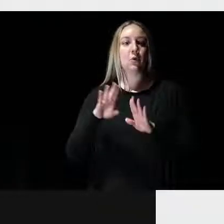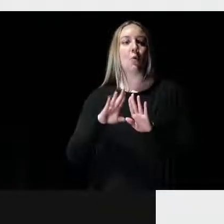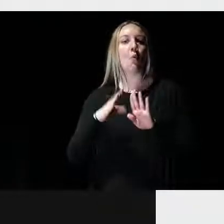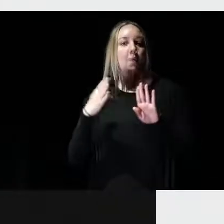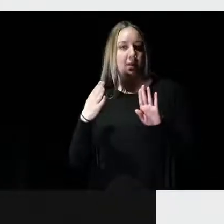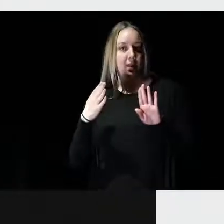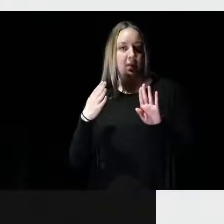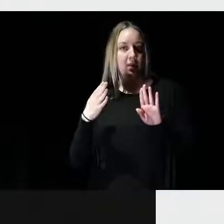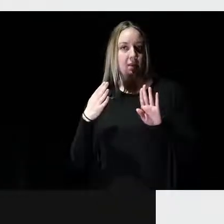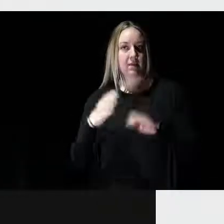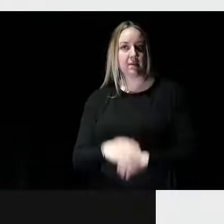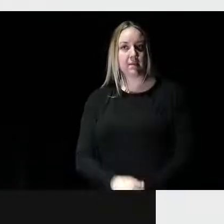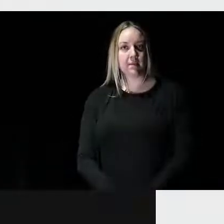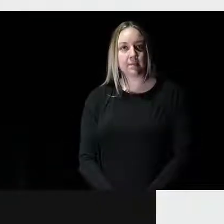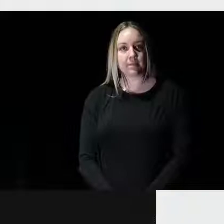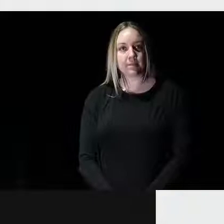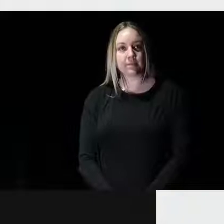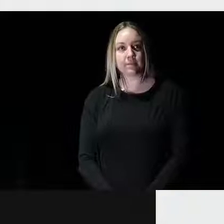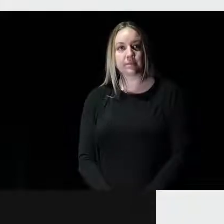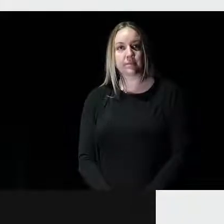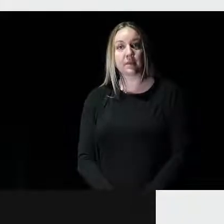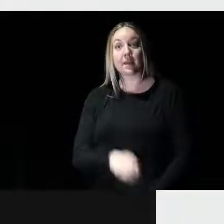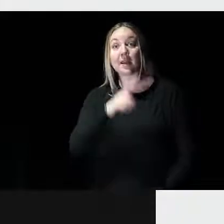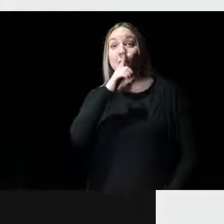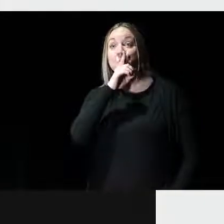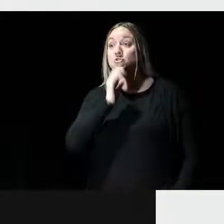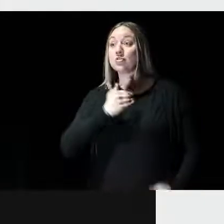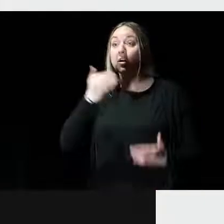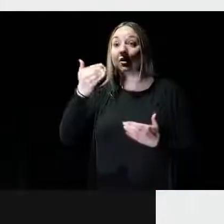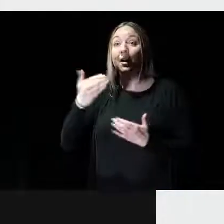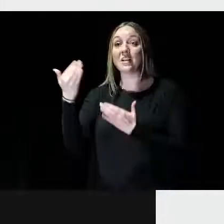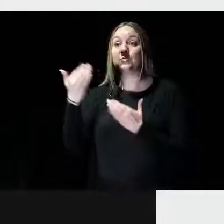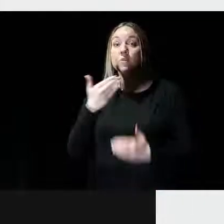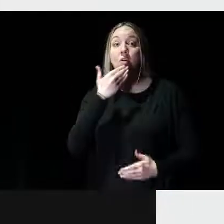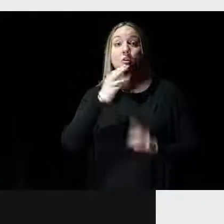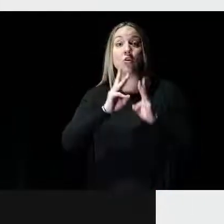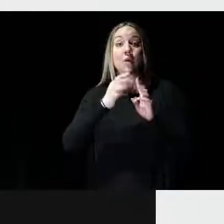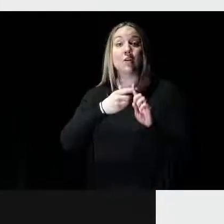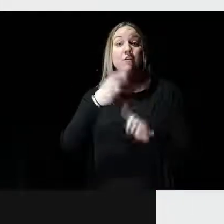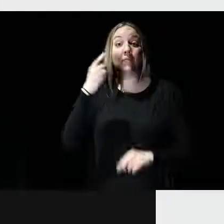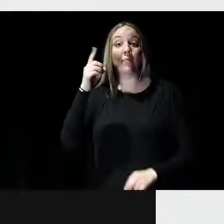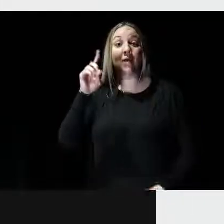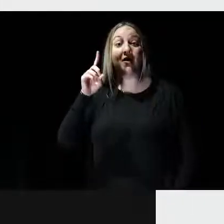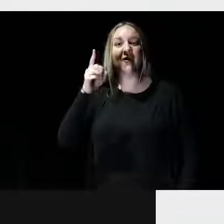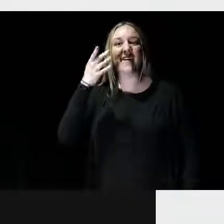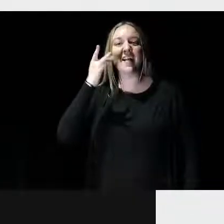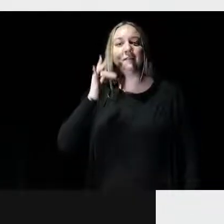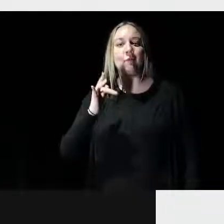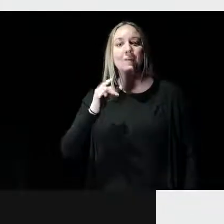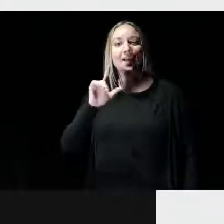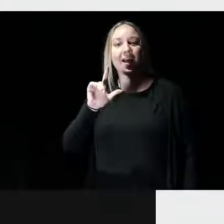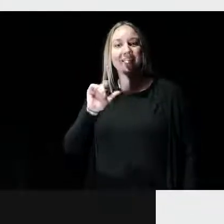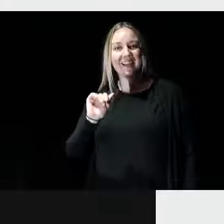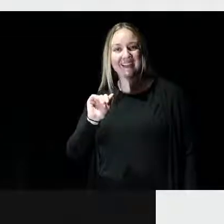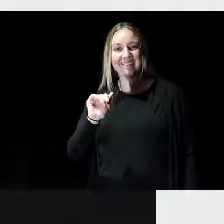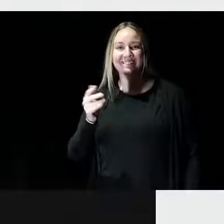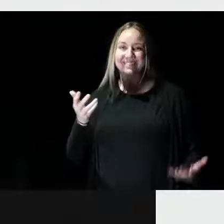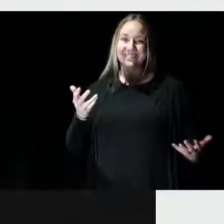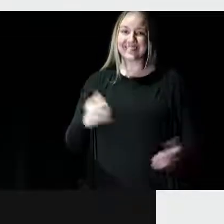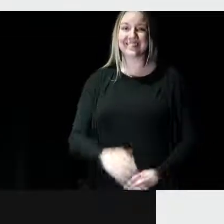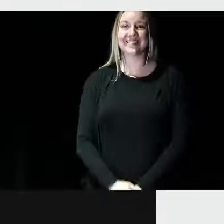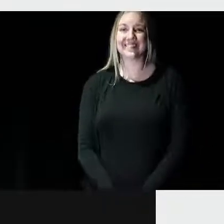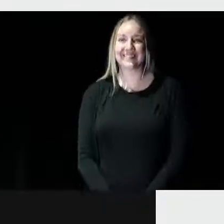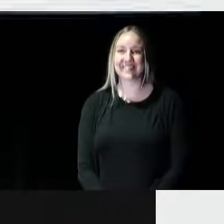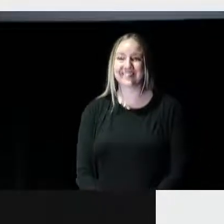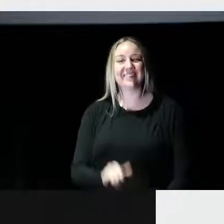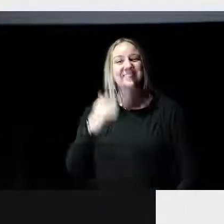I'm nearly certain that our guest brought the good weather from Los Angeles. Michael's getting tired of this one, but I'm going to